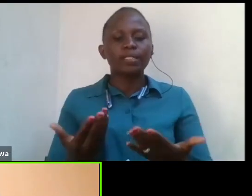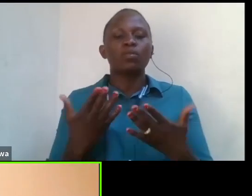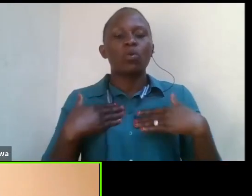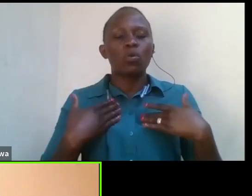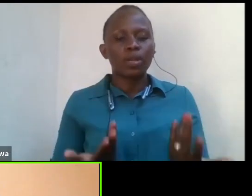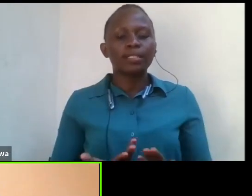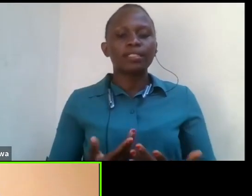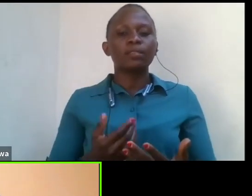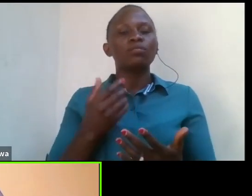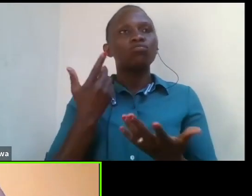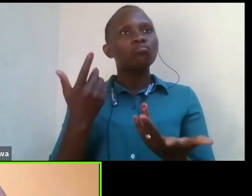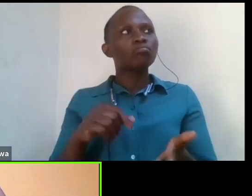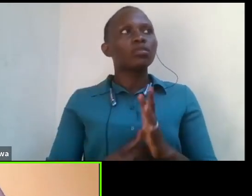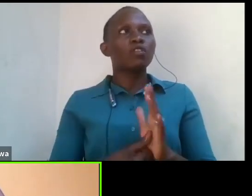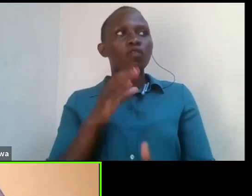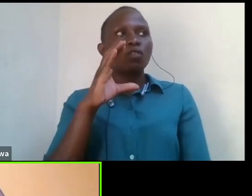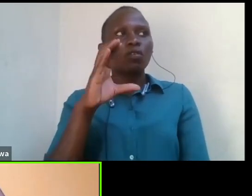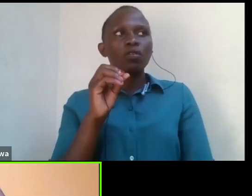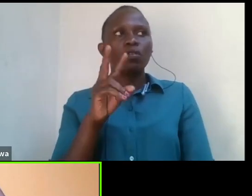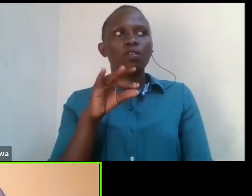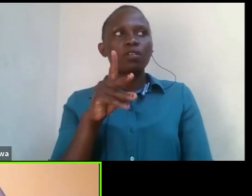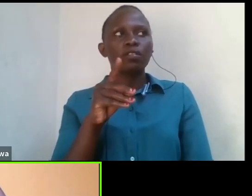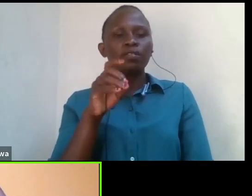COVID-X. Then